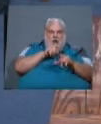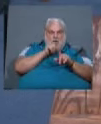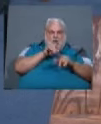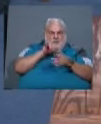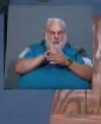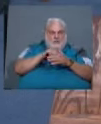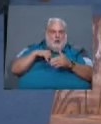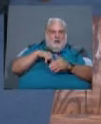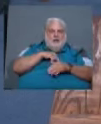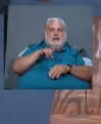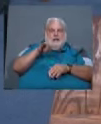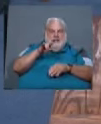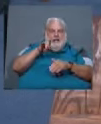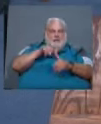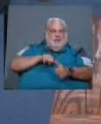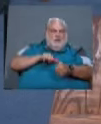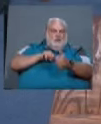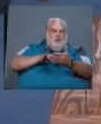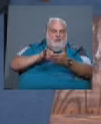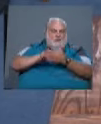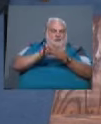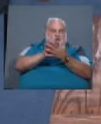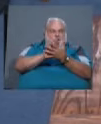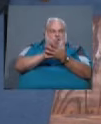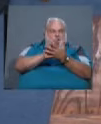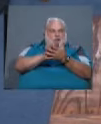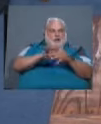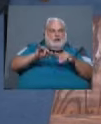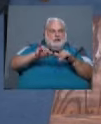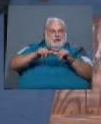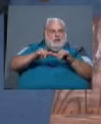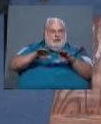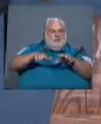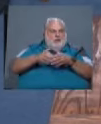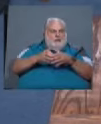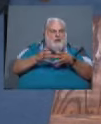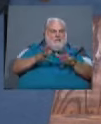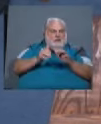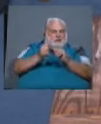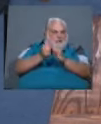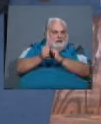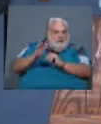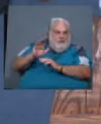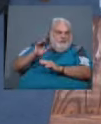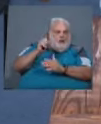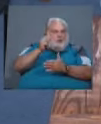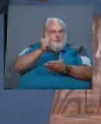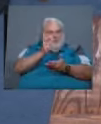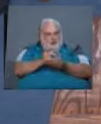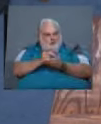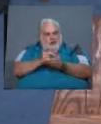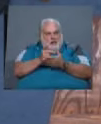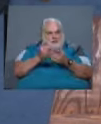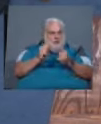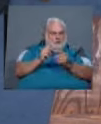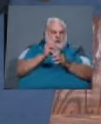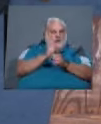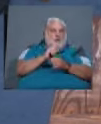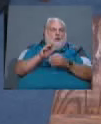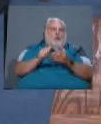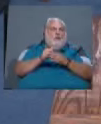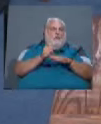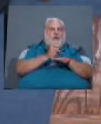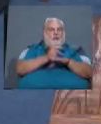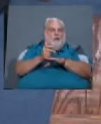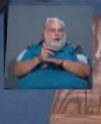did go before the traffic engineering department and has passed their approval. We're trying to get all the